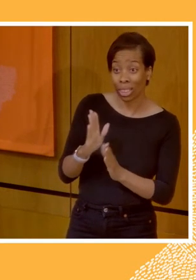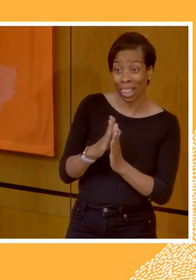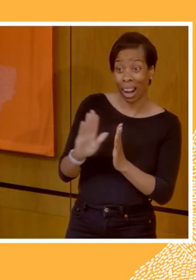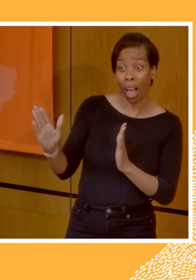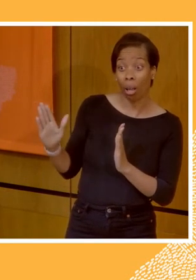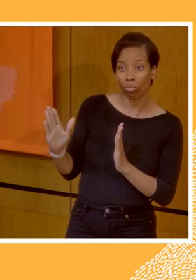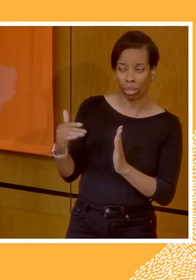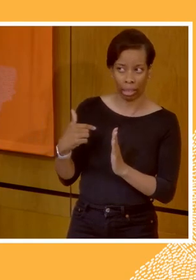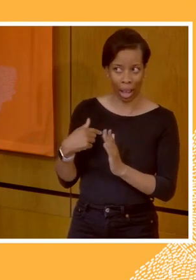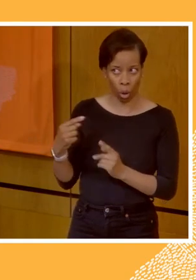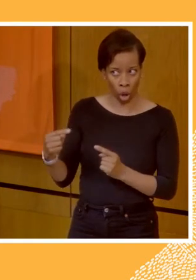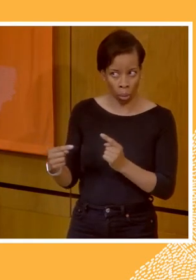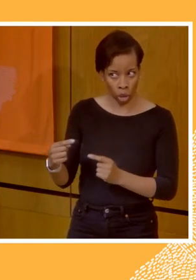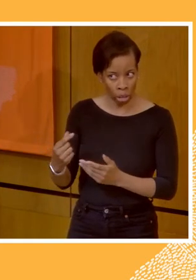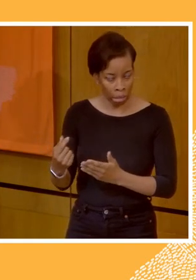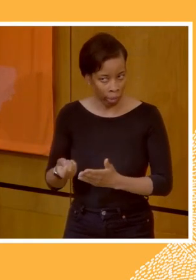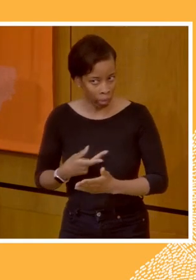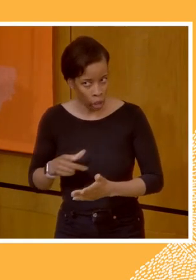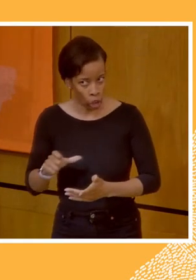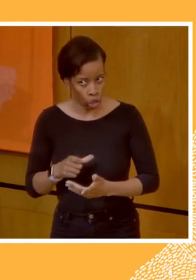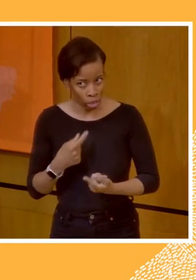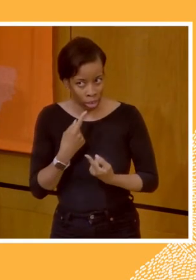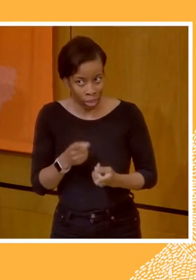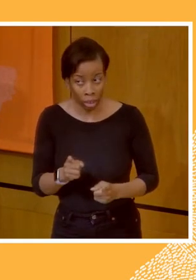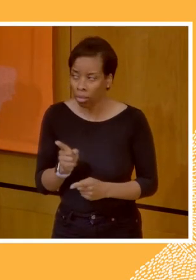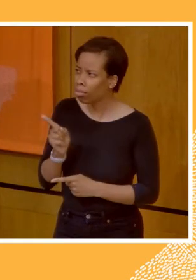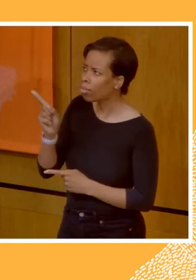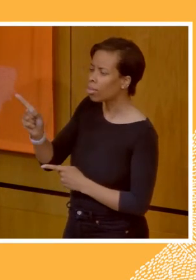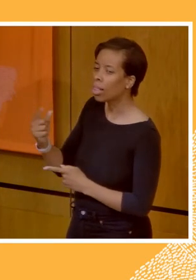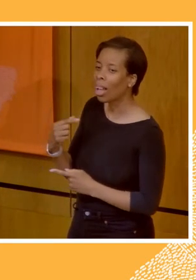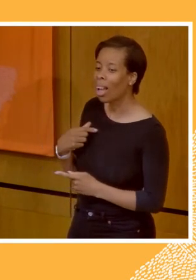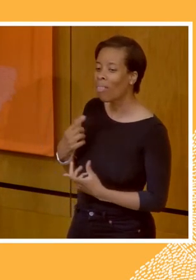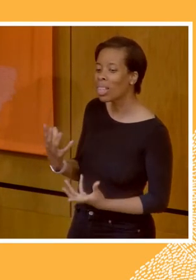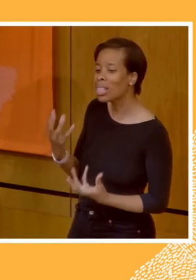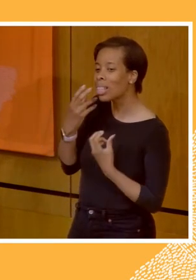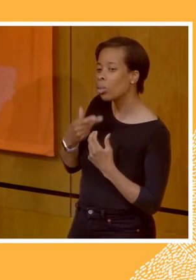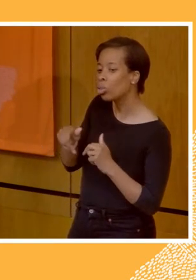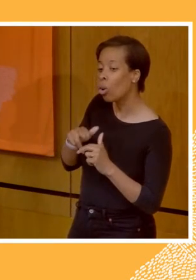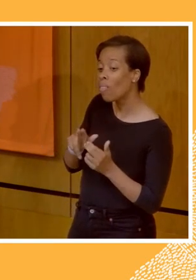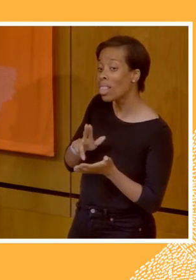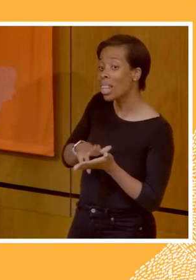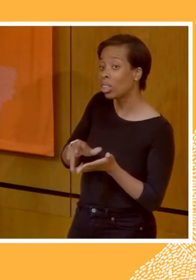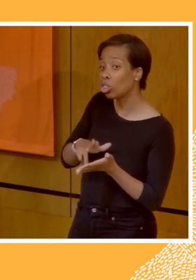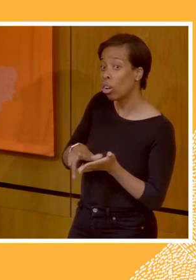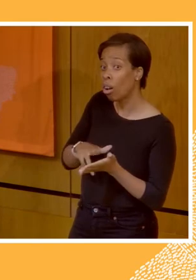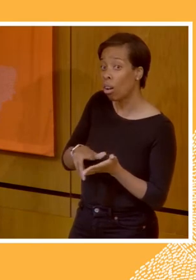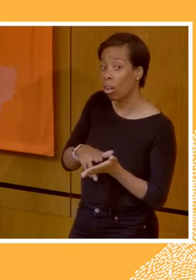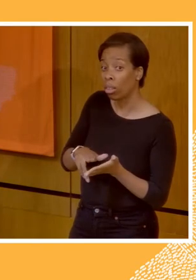the moment, which is about sounds of nature. And Cheryl Tip, who's a fantastic